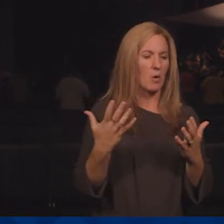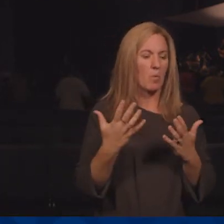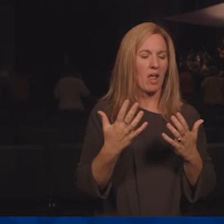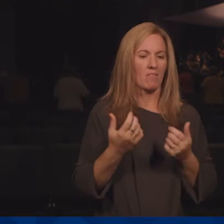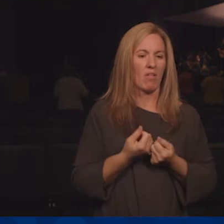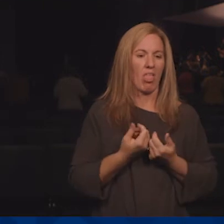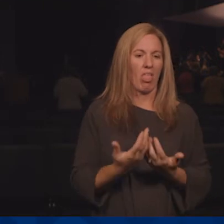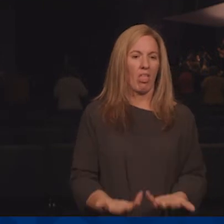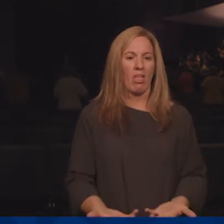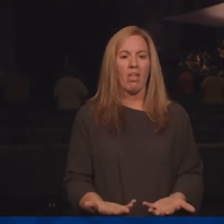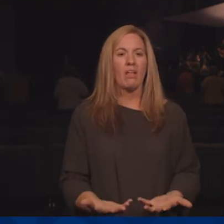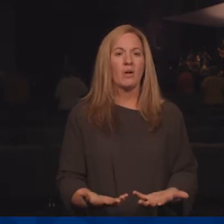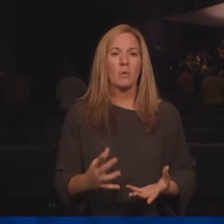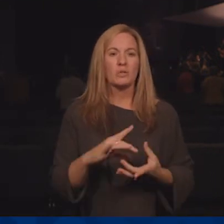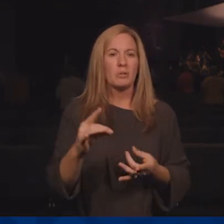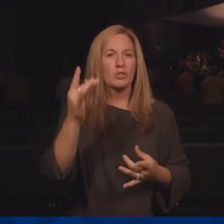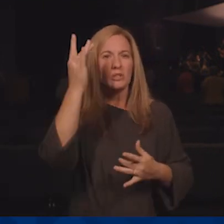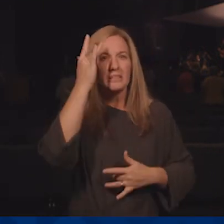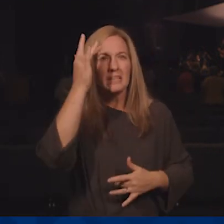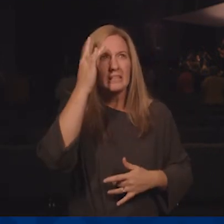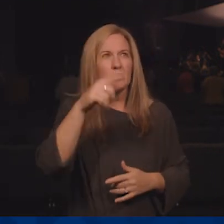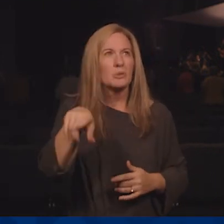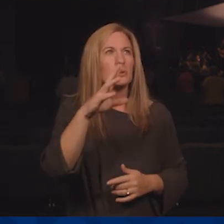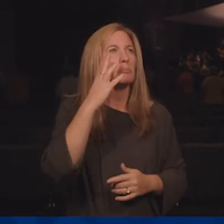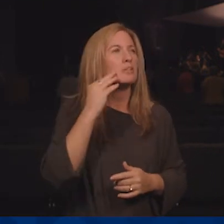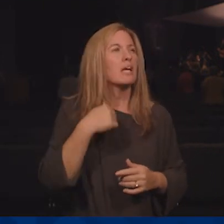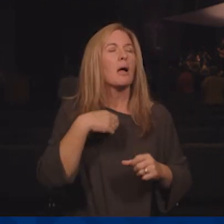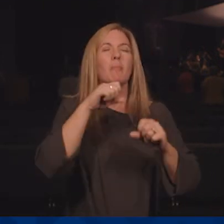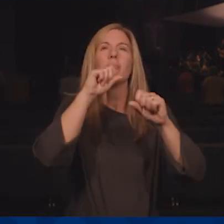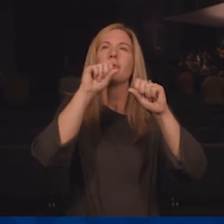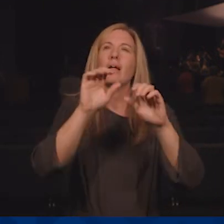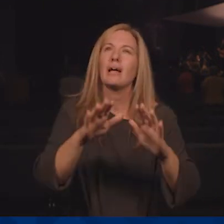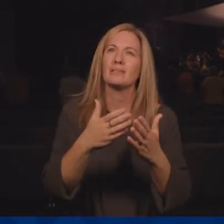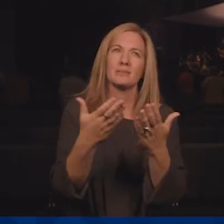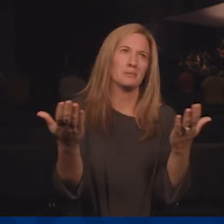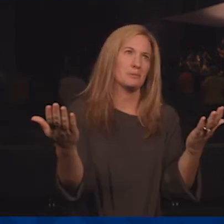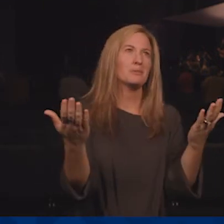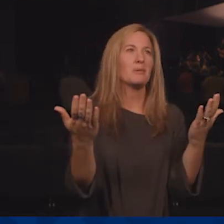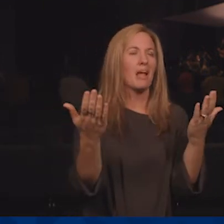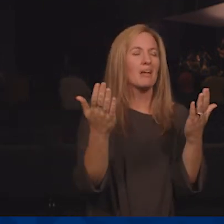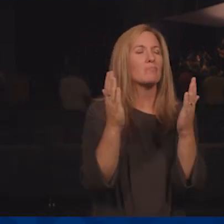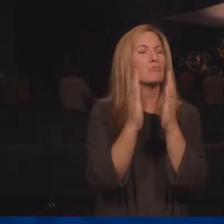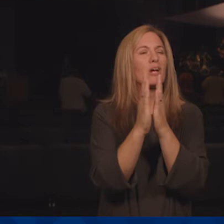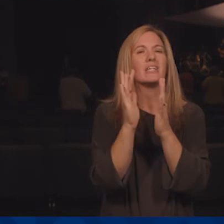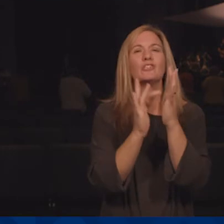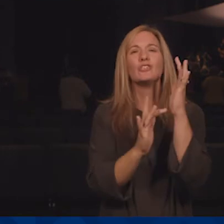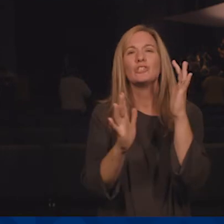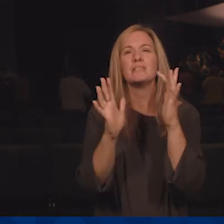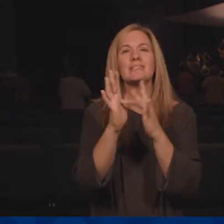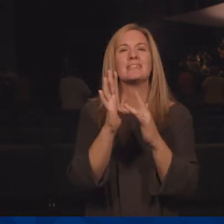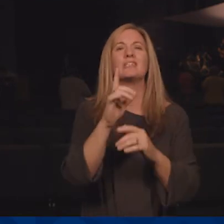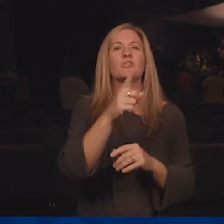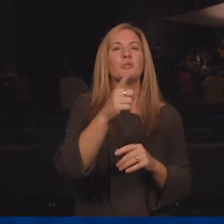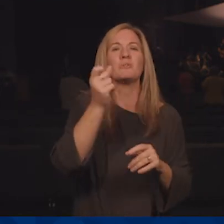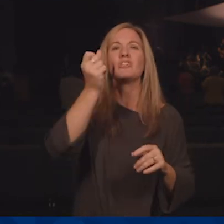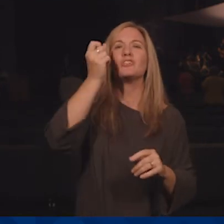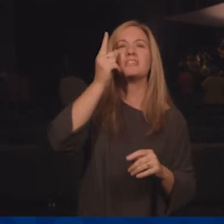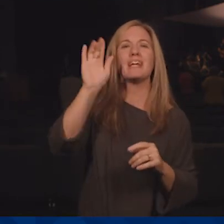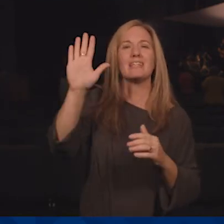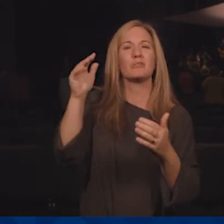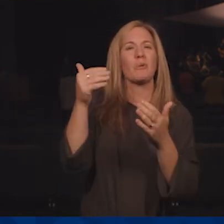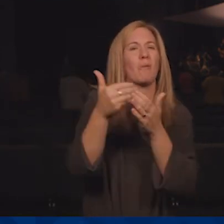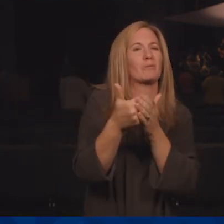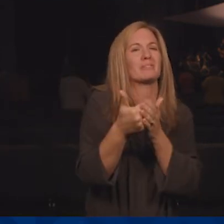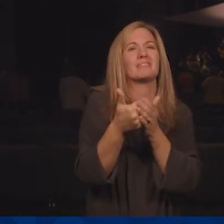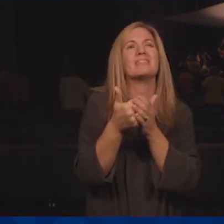tiredness, spiritual sickness that you're noticing. I bless you. I pray the closeness of Christ, that you would experience his embrace of